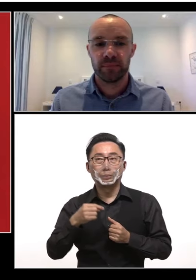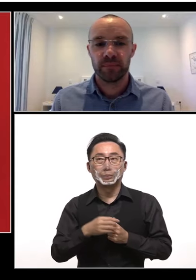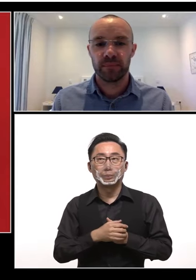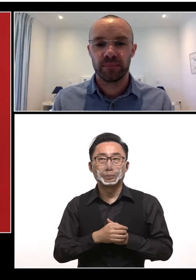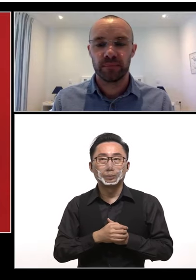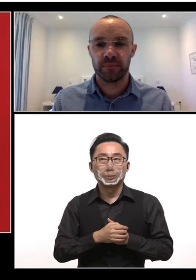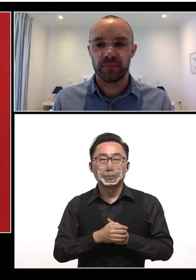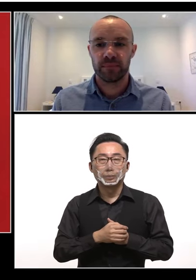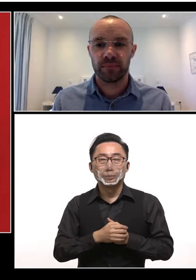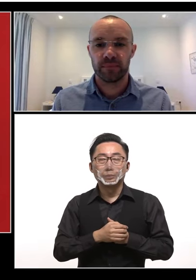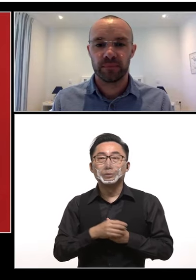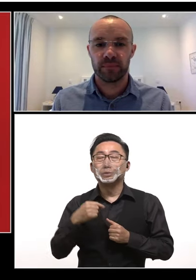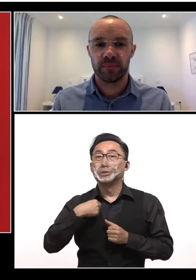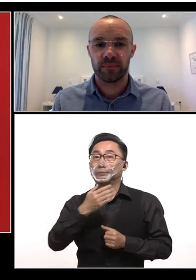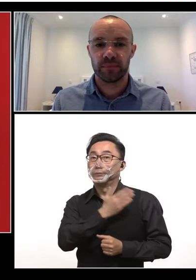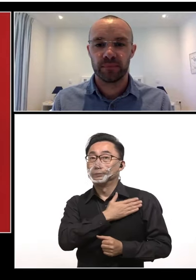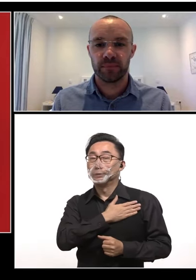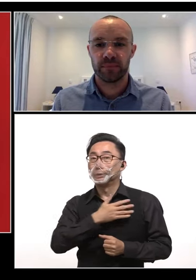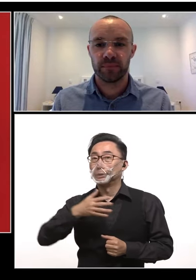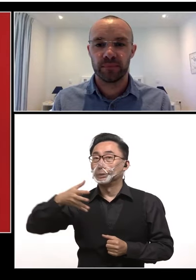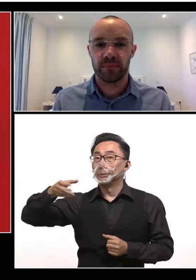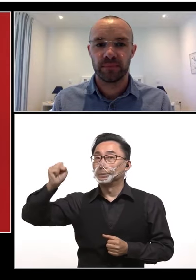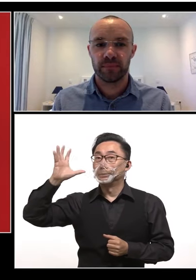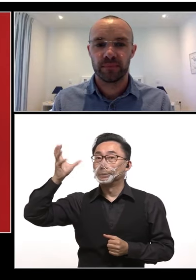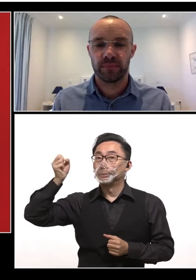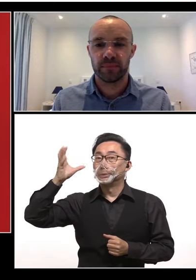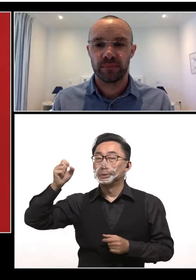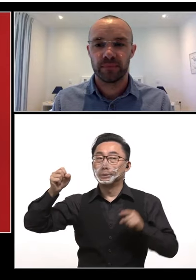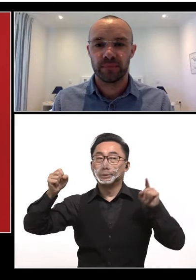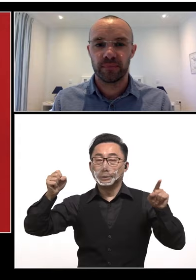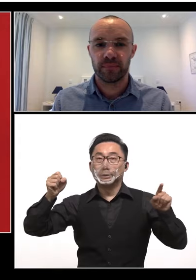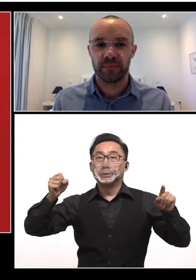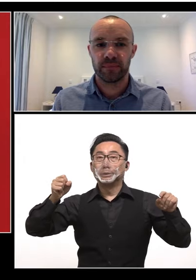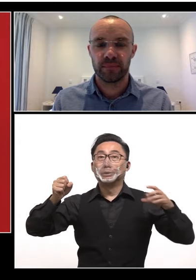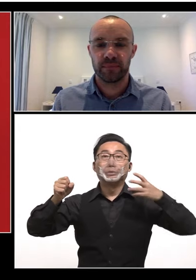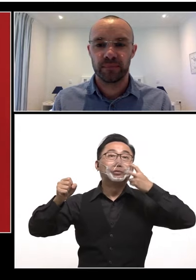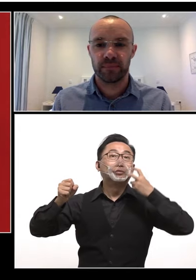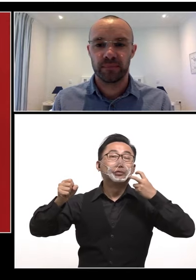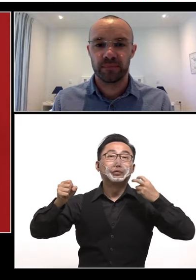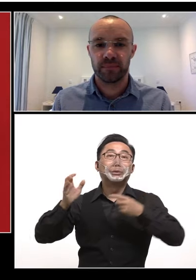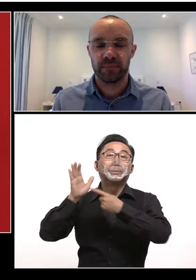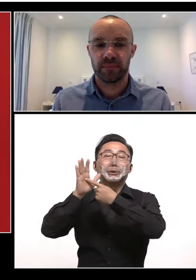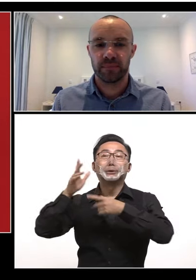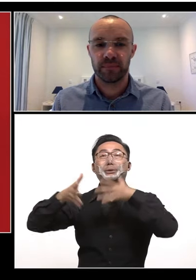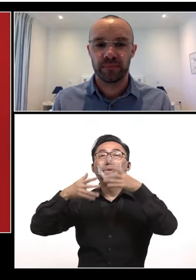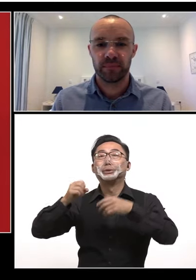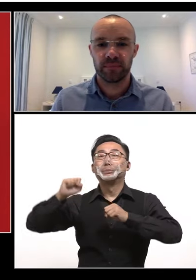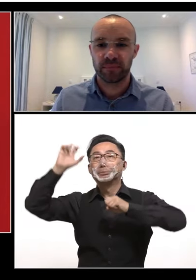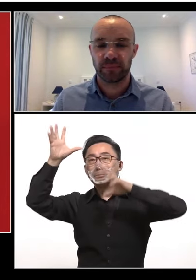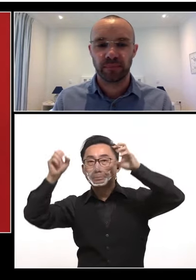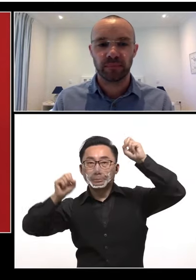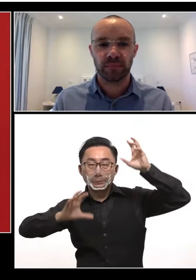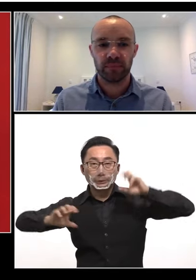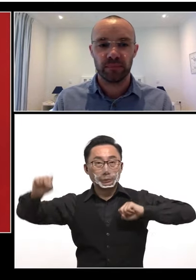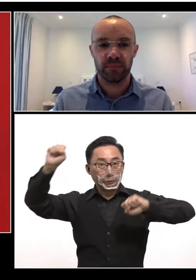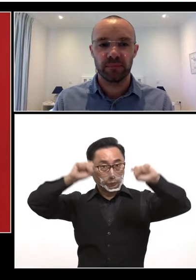language, because our language is a visual language, so actually it's a perfect match, and it's been a really rich collaboration, and it's been a really wonderful opportunity